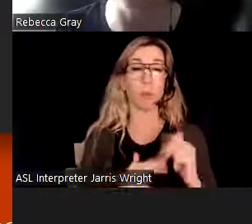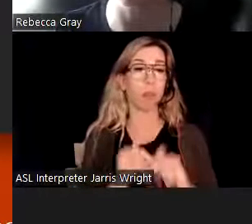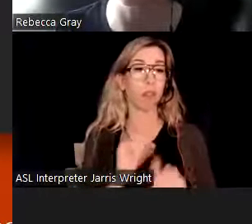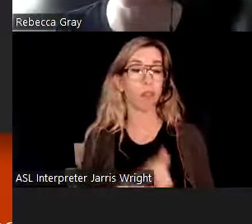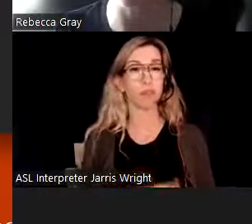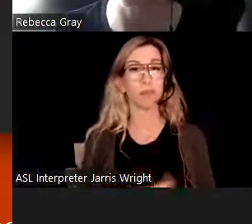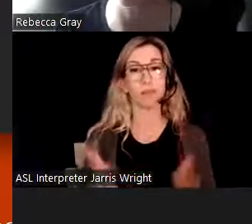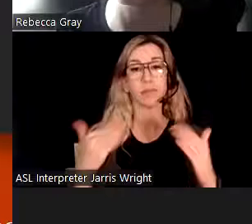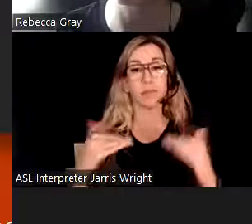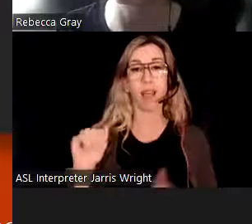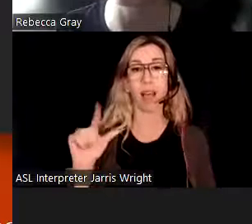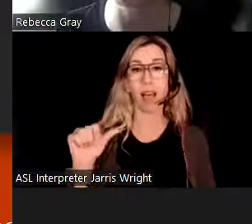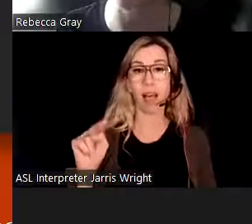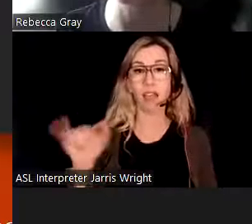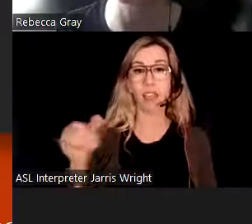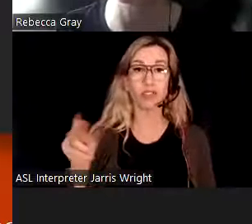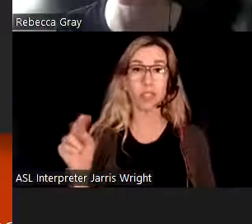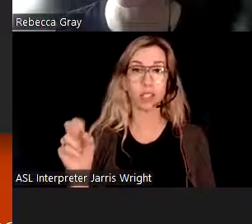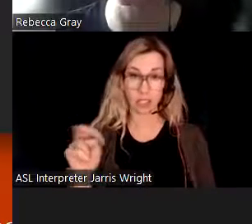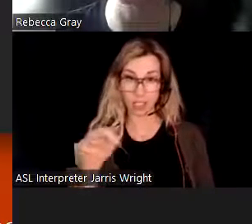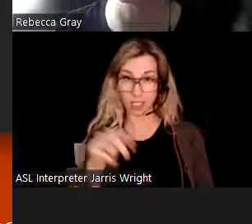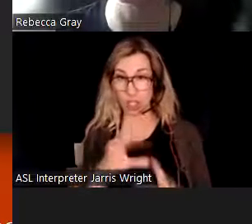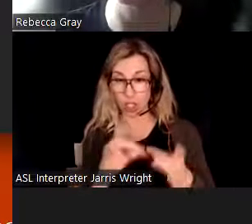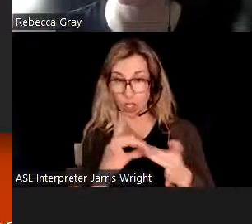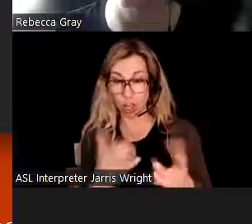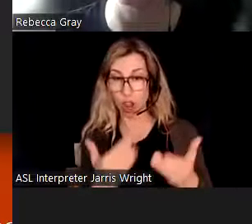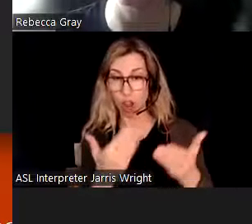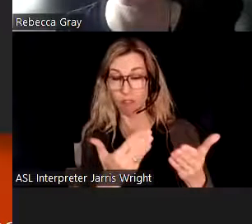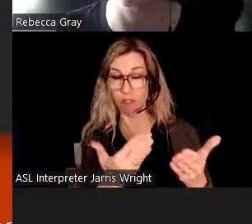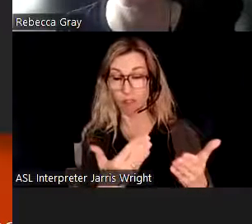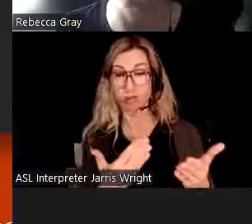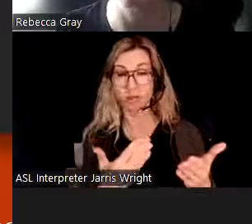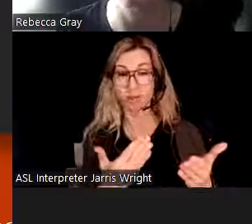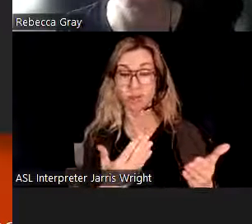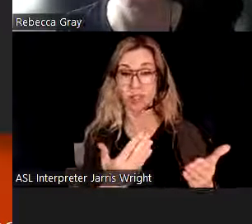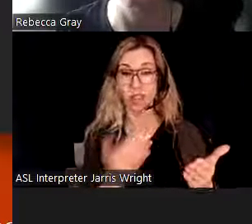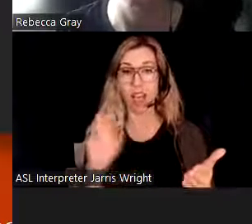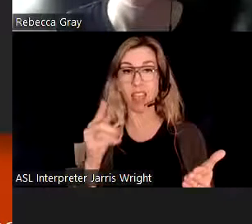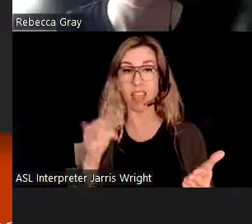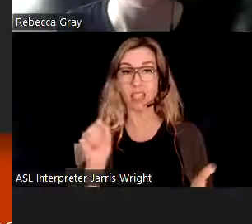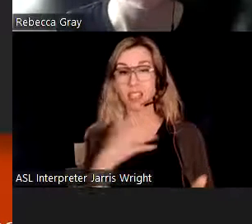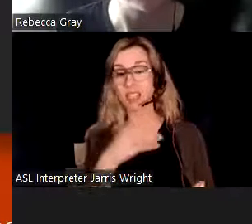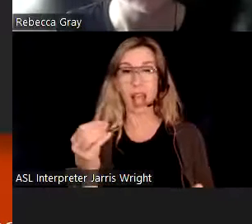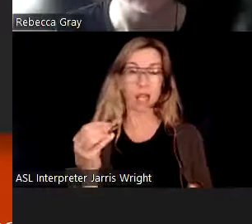has offered in the chat, ethics and boundary training would help.